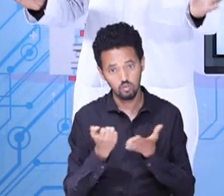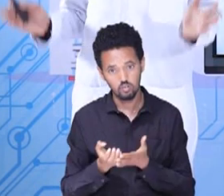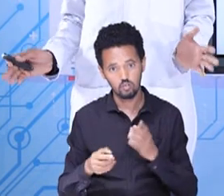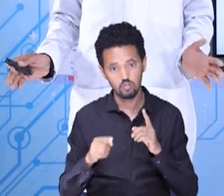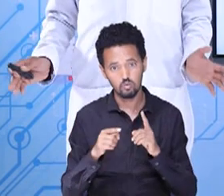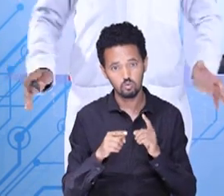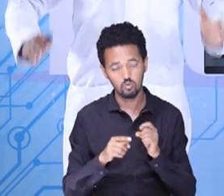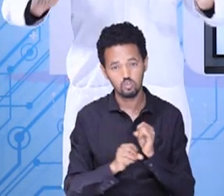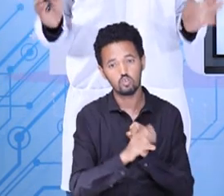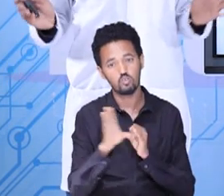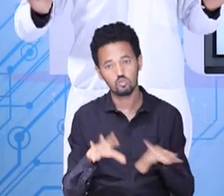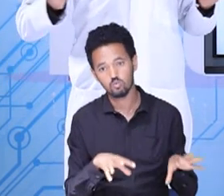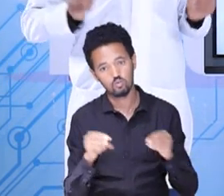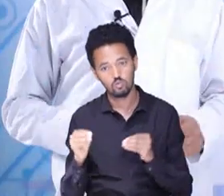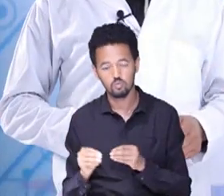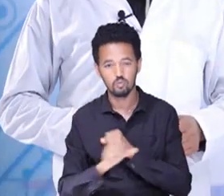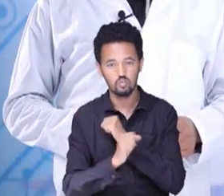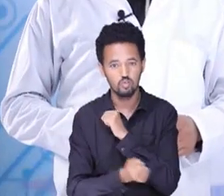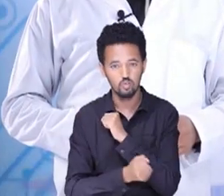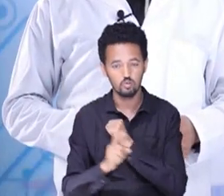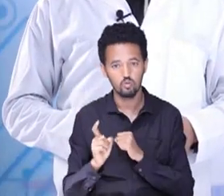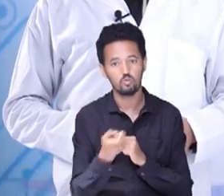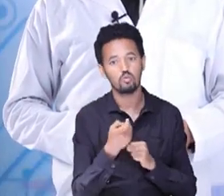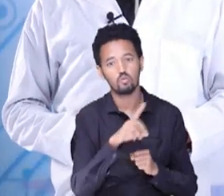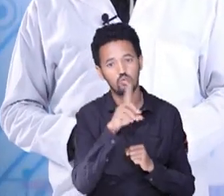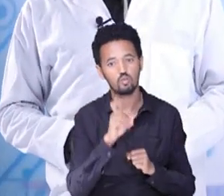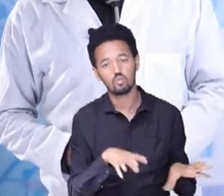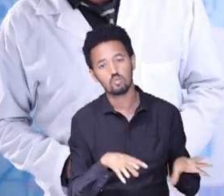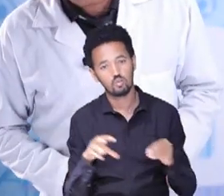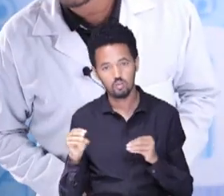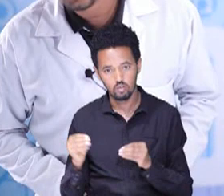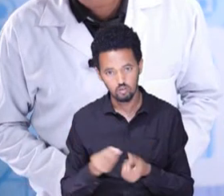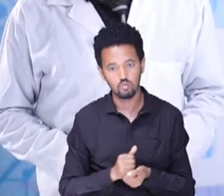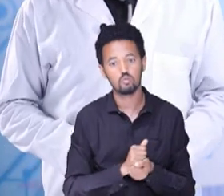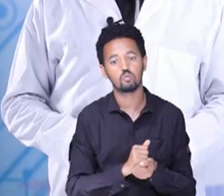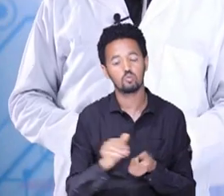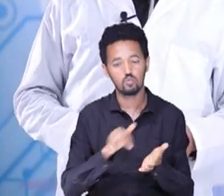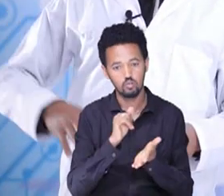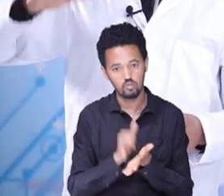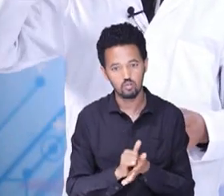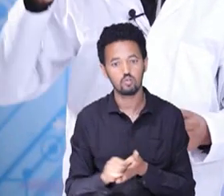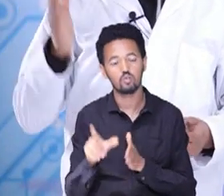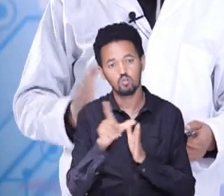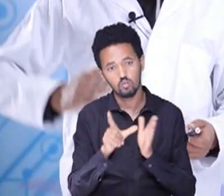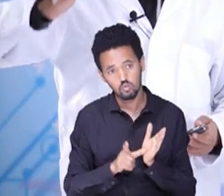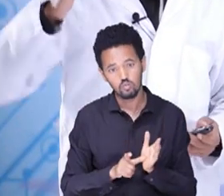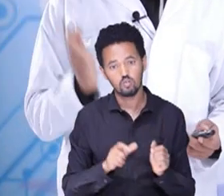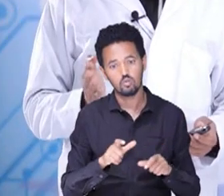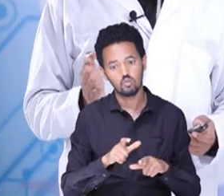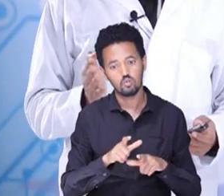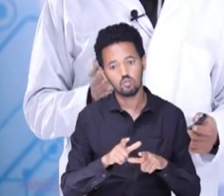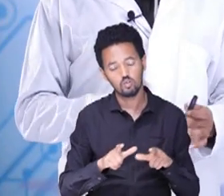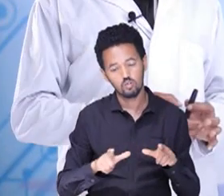opposition from students. The basic question of the student, land to the tailor. That was the slogan of the student. Land to